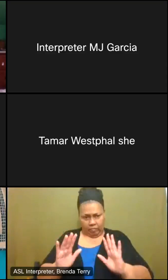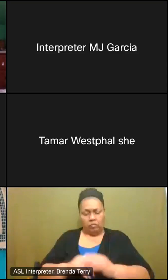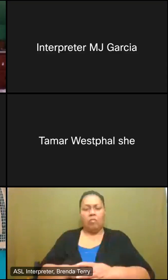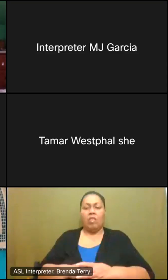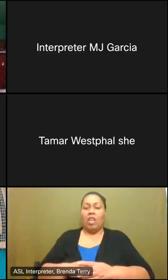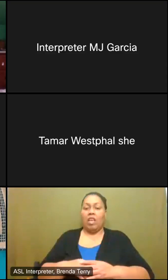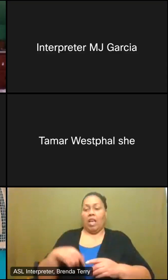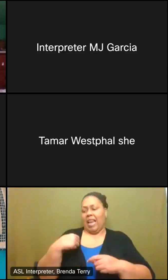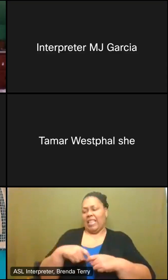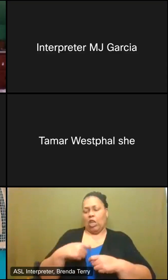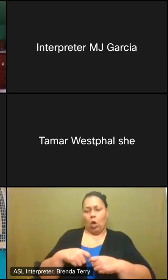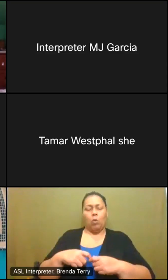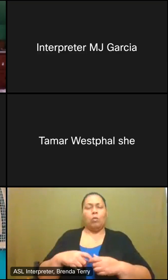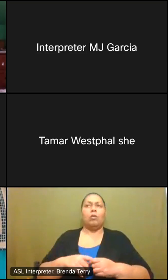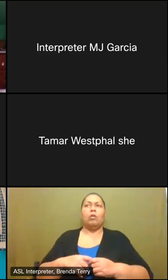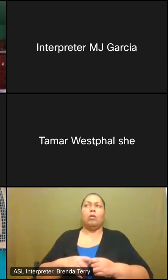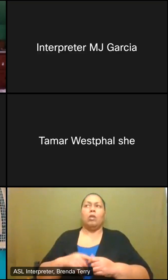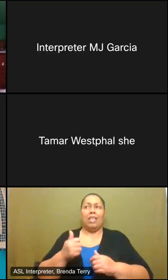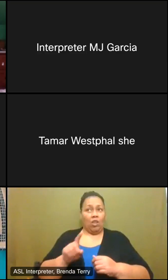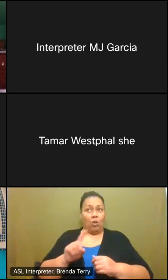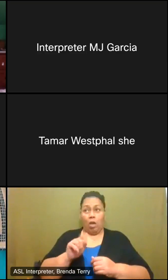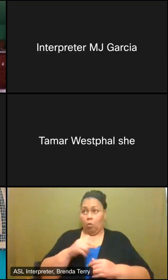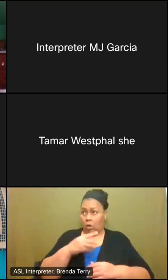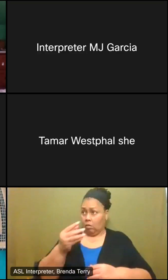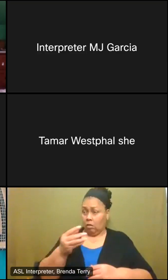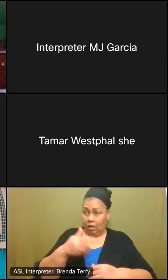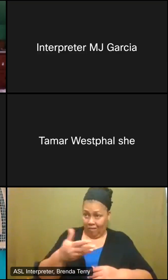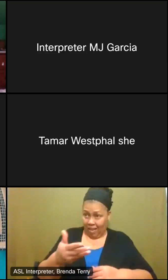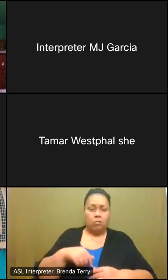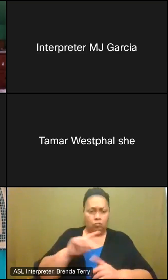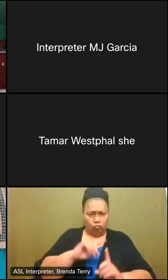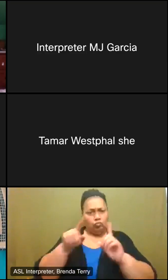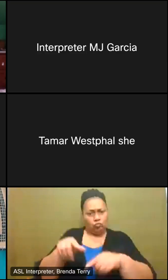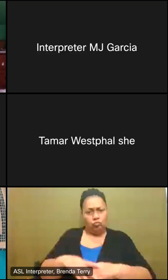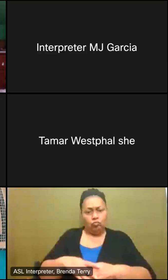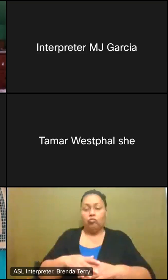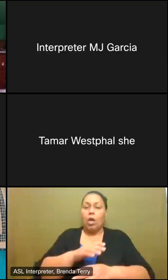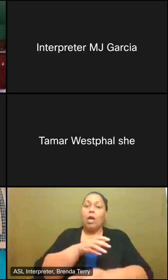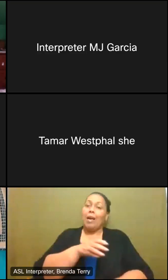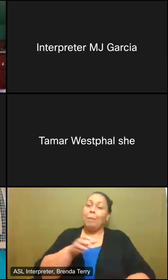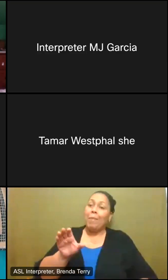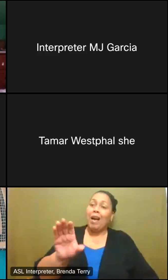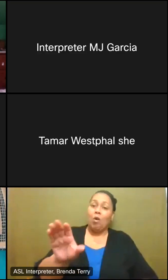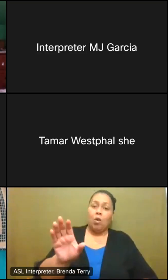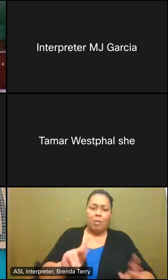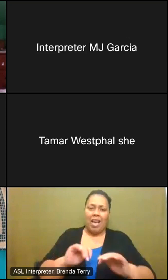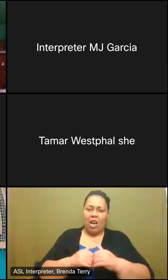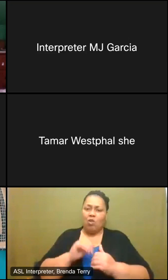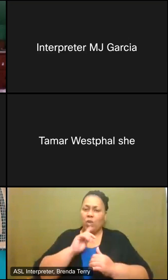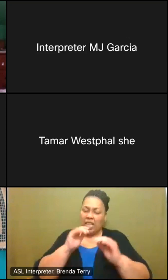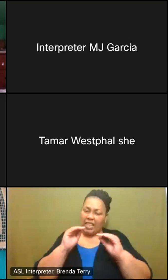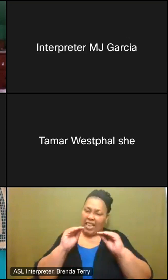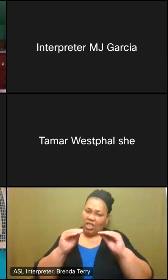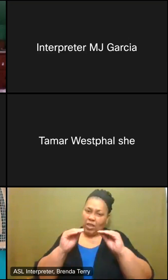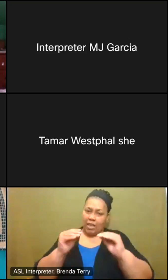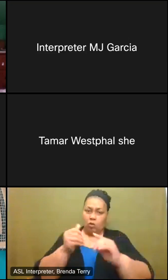we'll go, and we always empower people about how to really educate